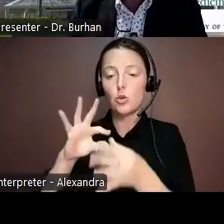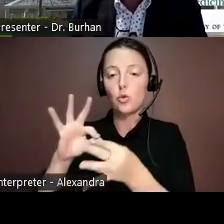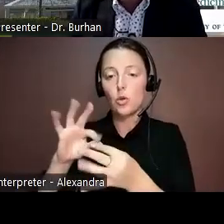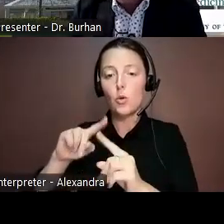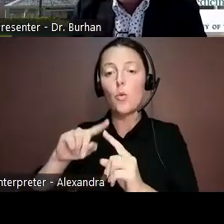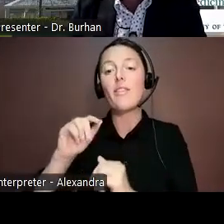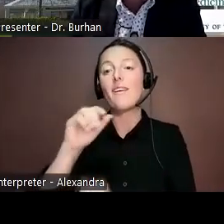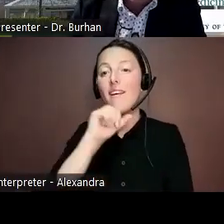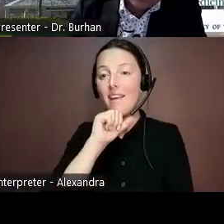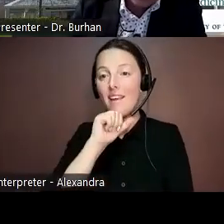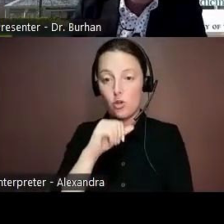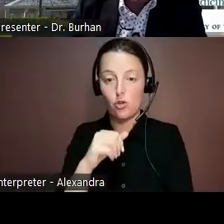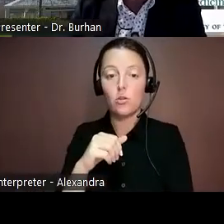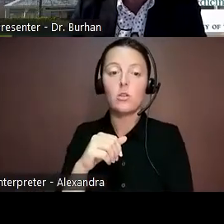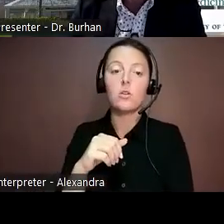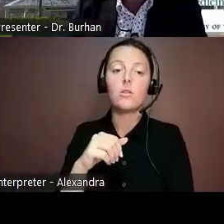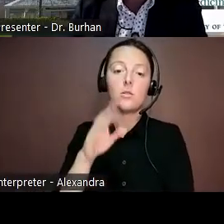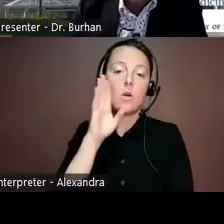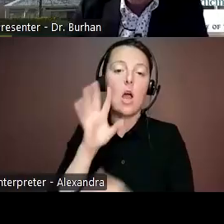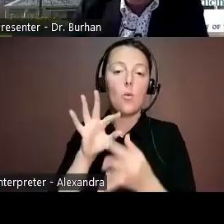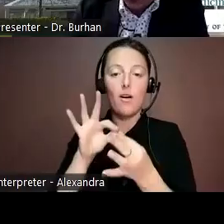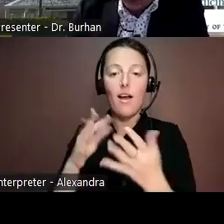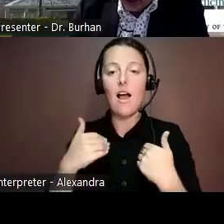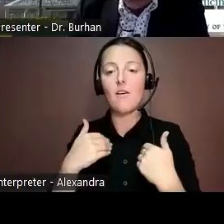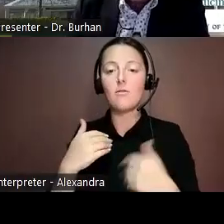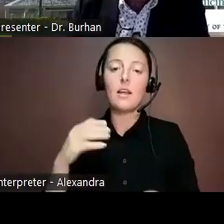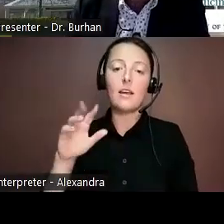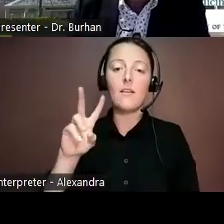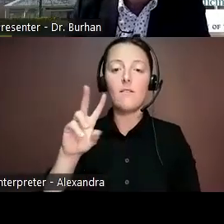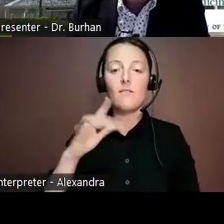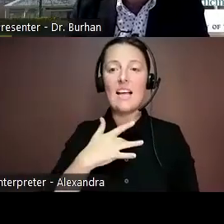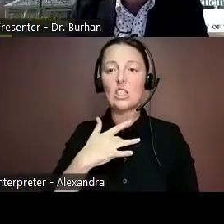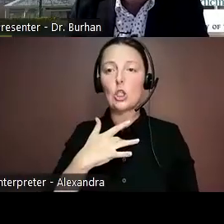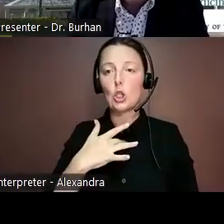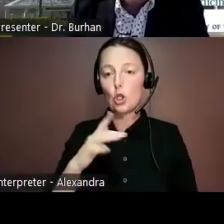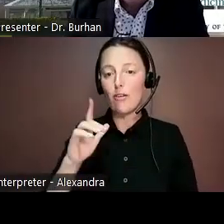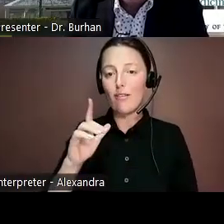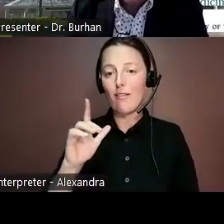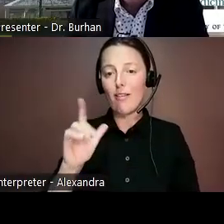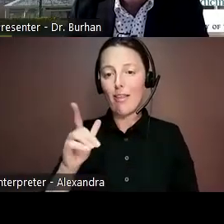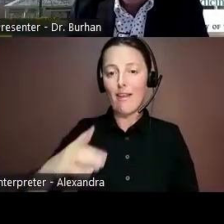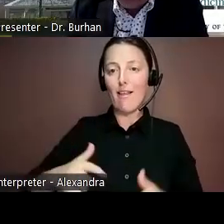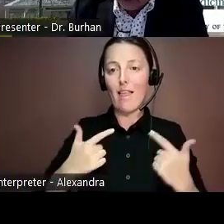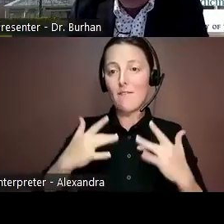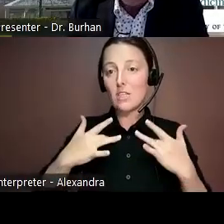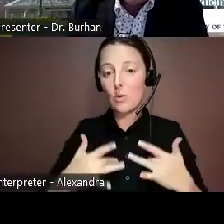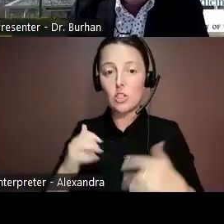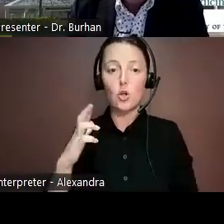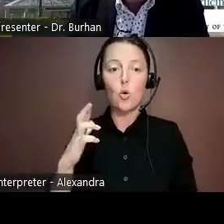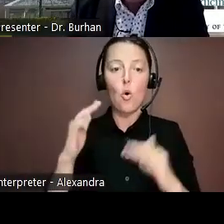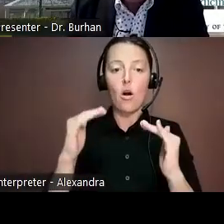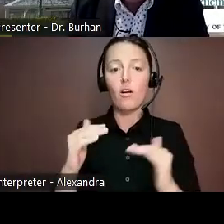vascular late life depression executive syndrome or vascular depression syndrome. So this is something that is